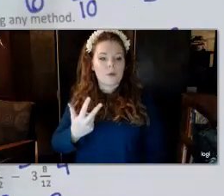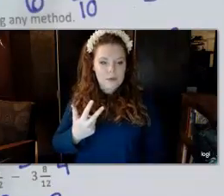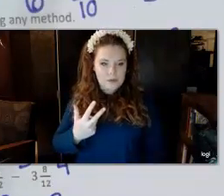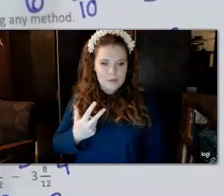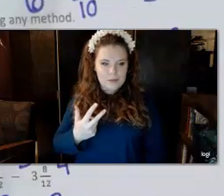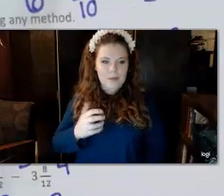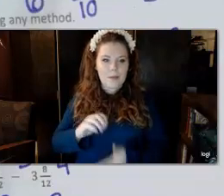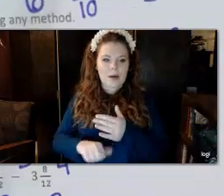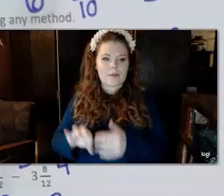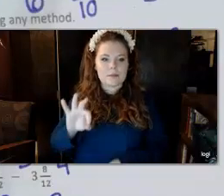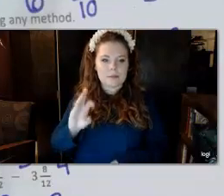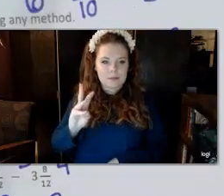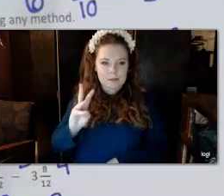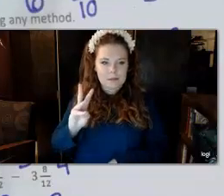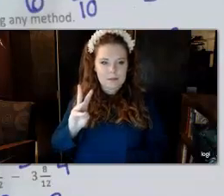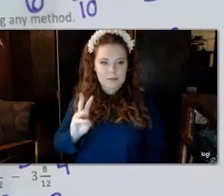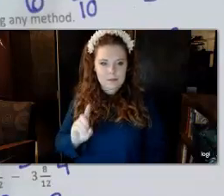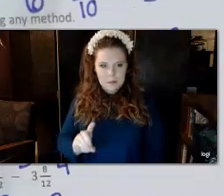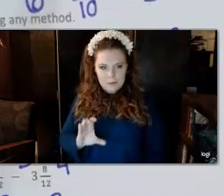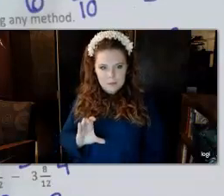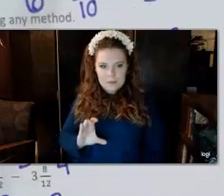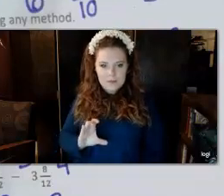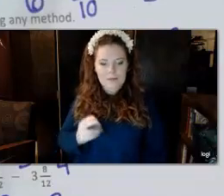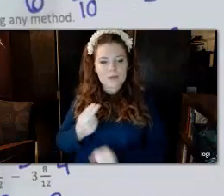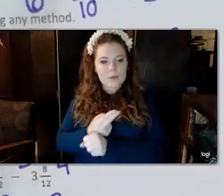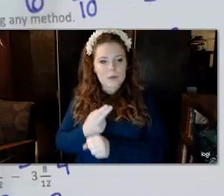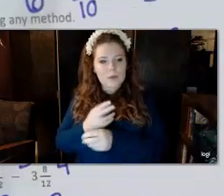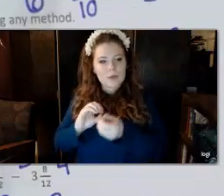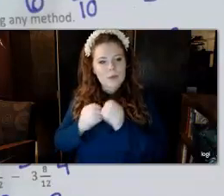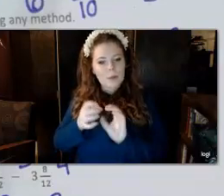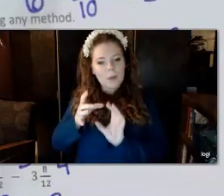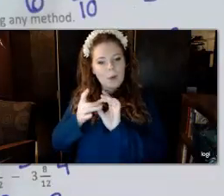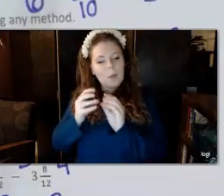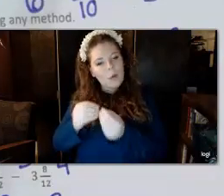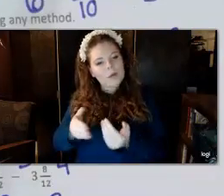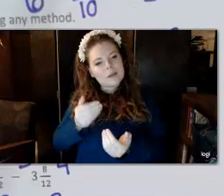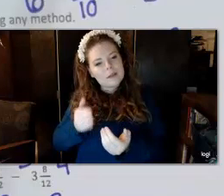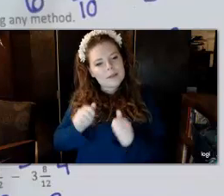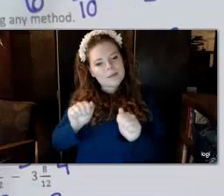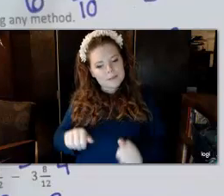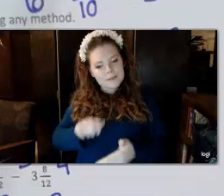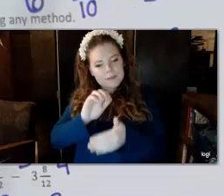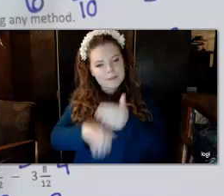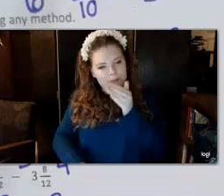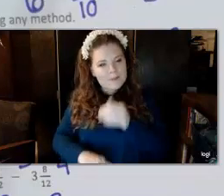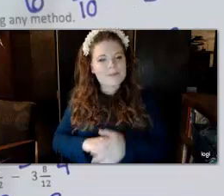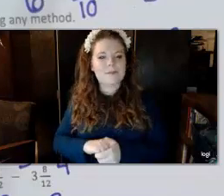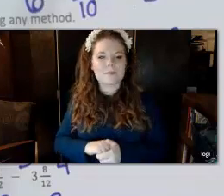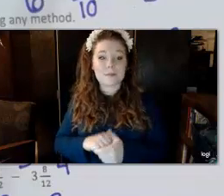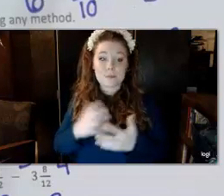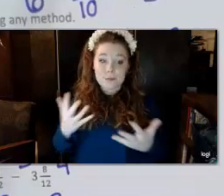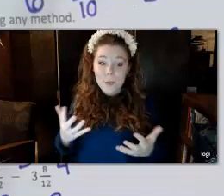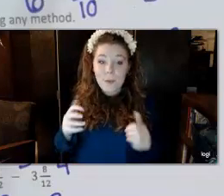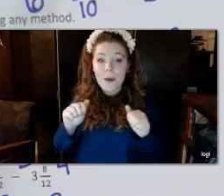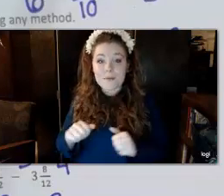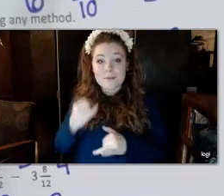minus 96 100. I put a number bond underneath the number 3, so it was easier for me to subtract that way. So I could get